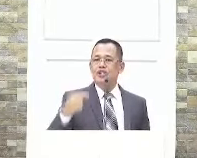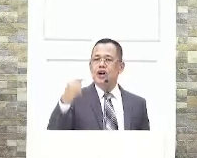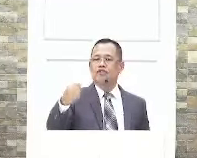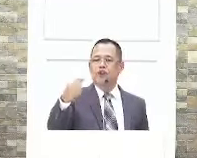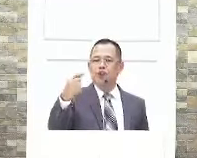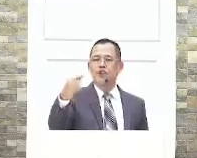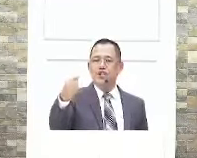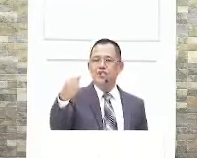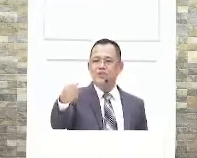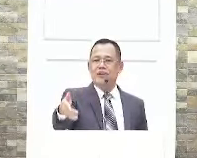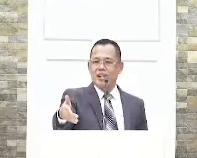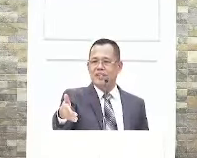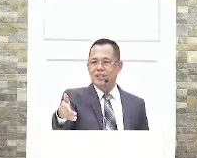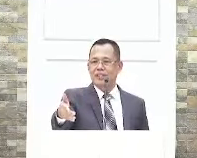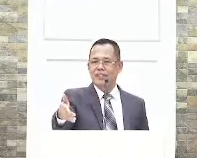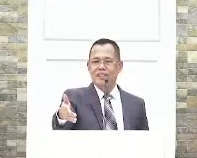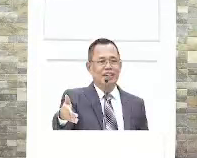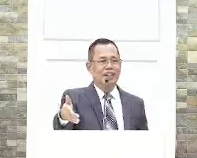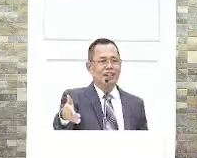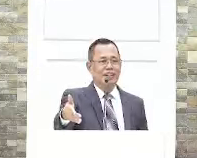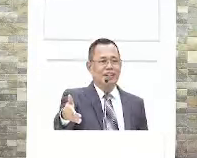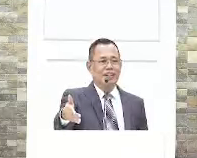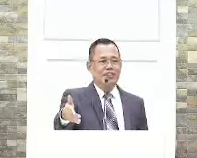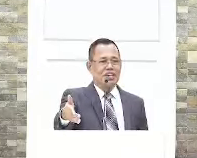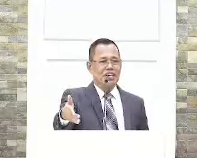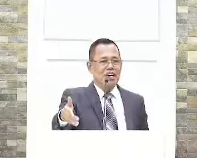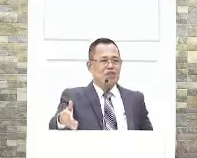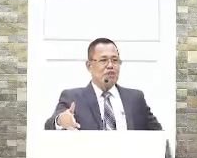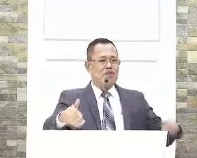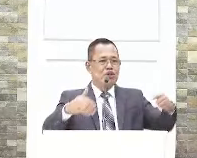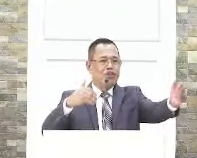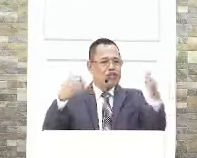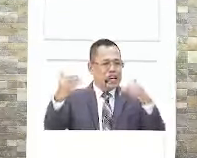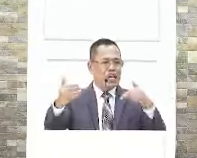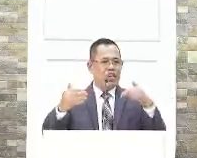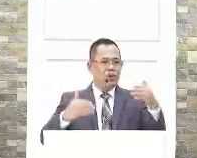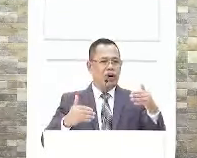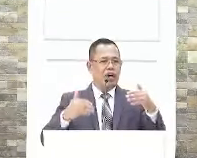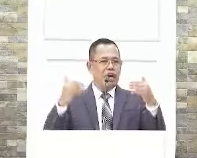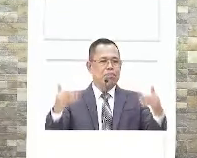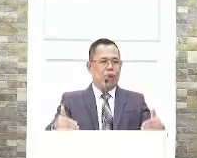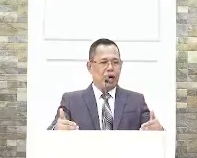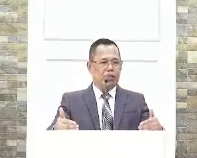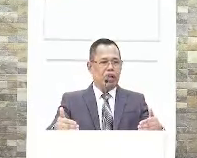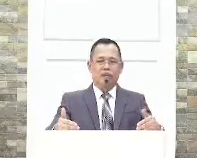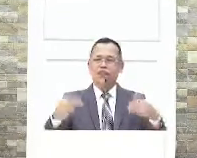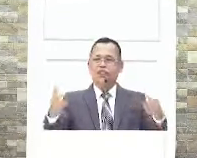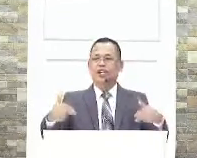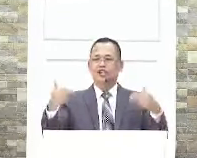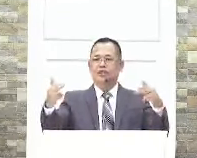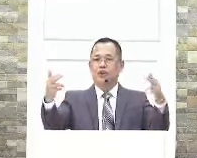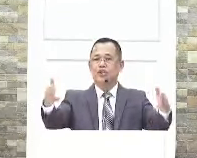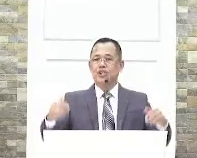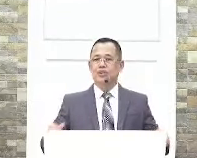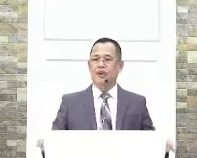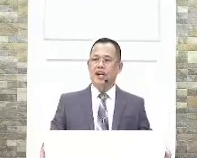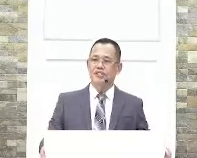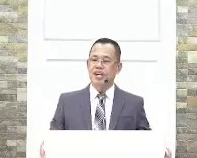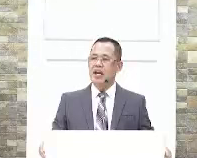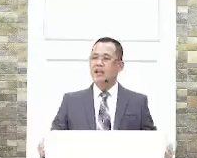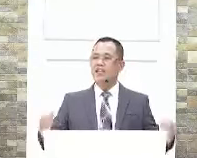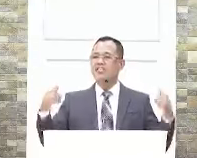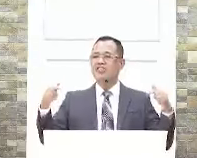church of the Lord Jesus Christ see So if you think you are a part of the Church of the Lord Jesus